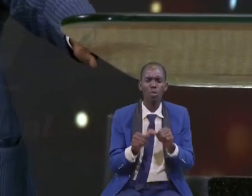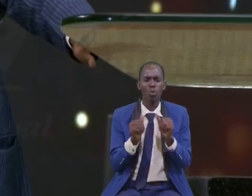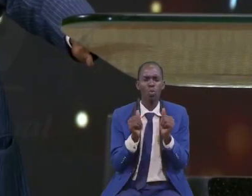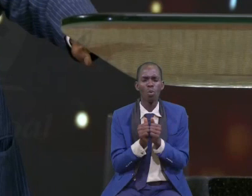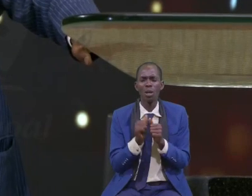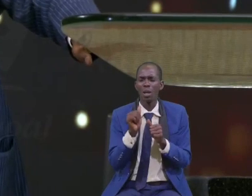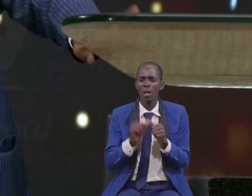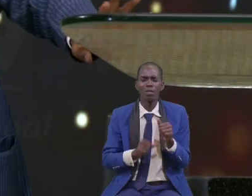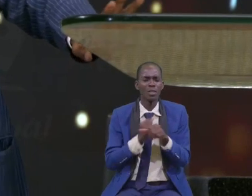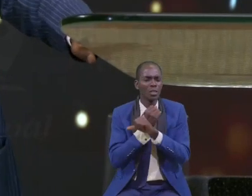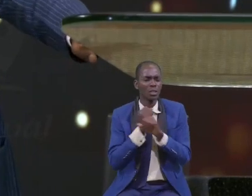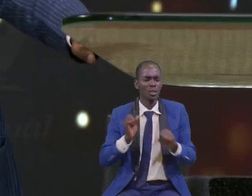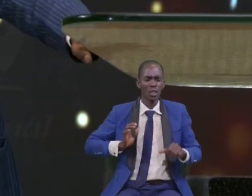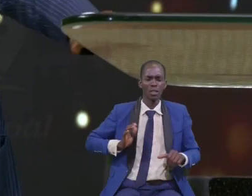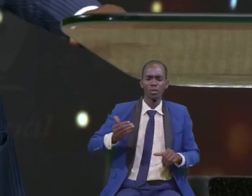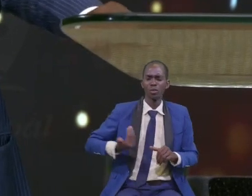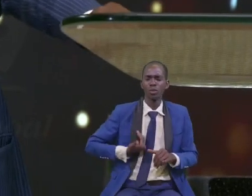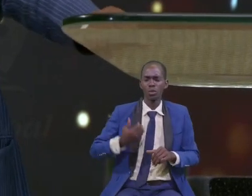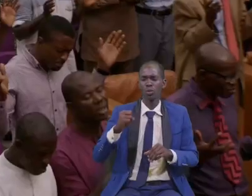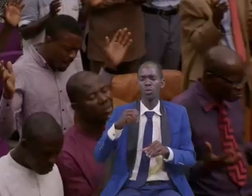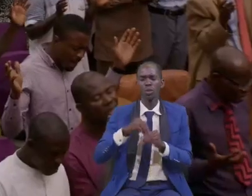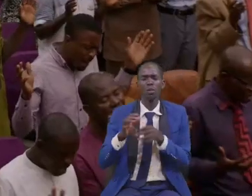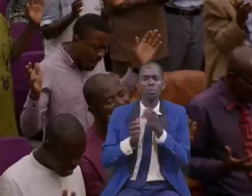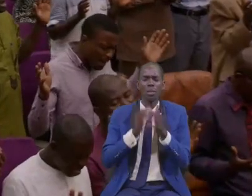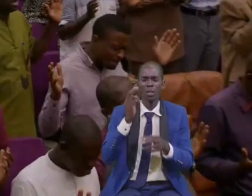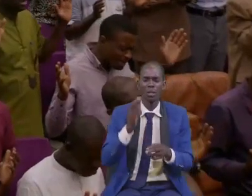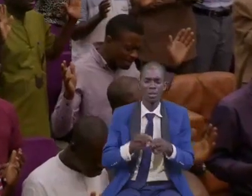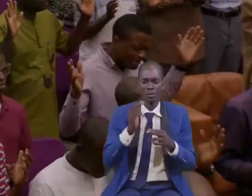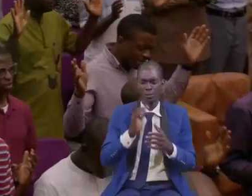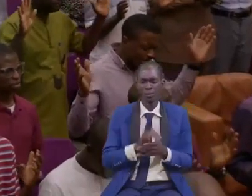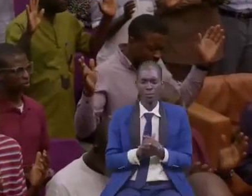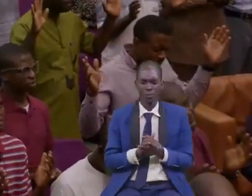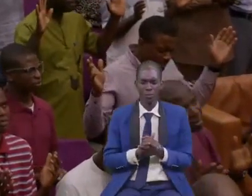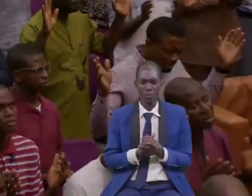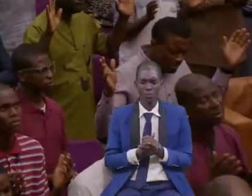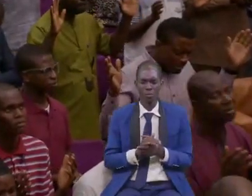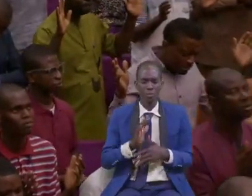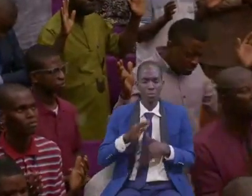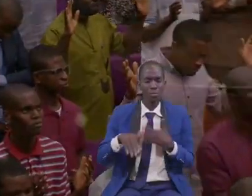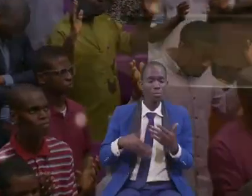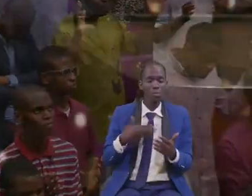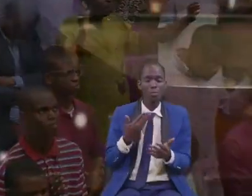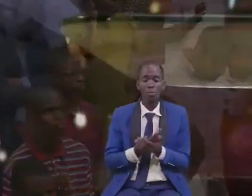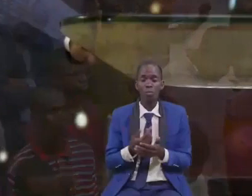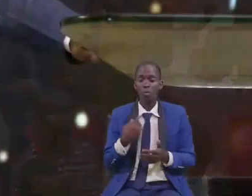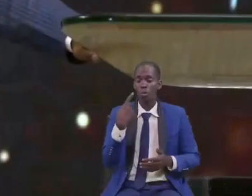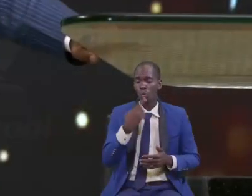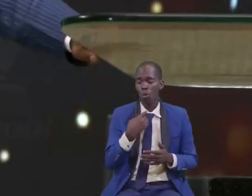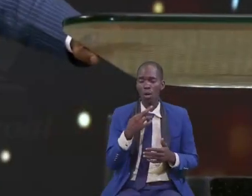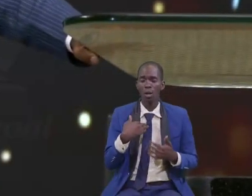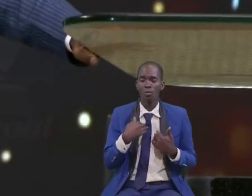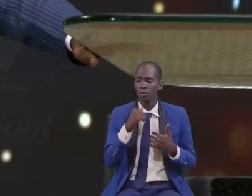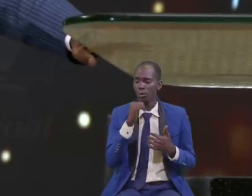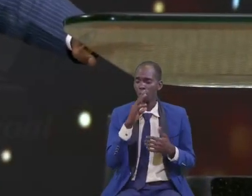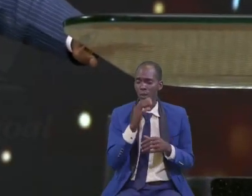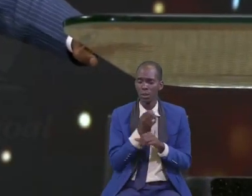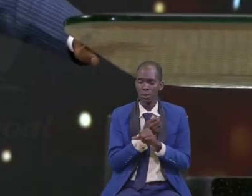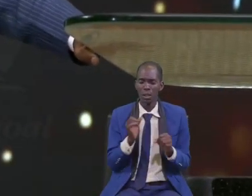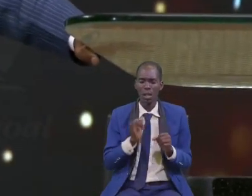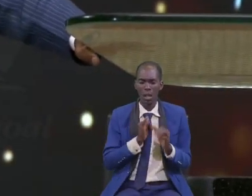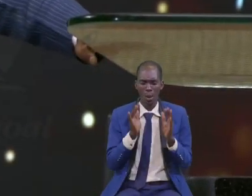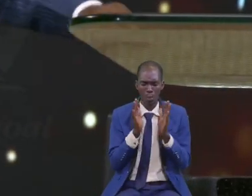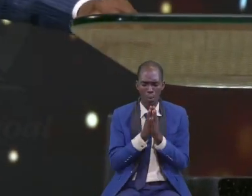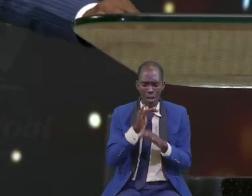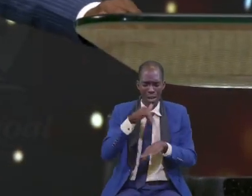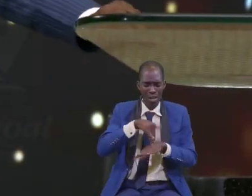saved soul in Jesus' name. Amen. Those who have not been saved, Lord, I pray that at